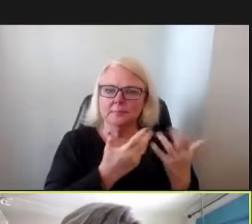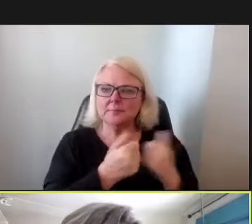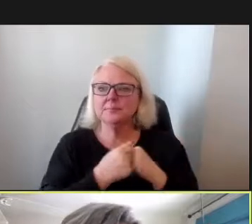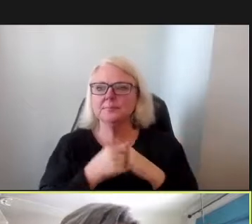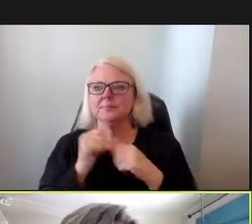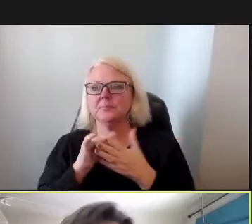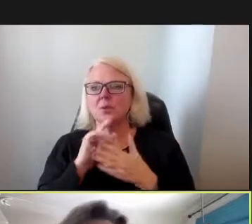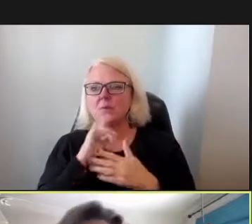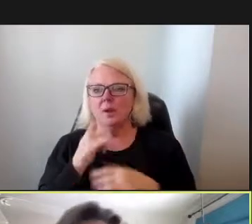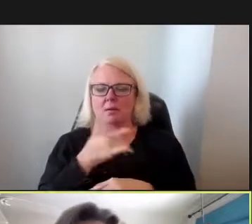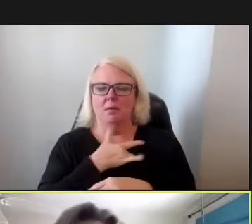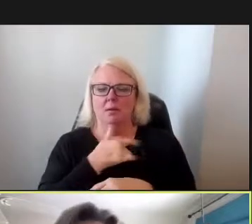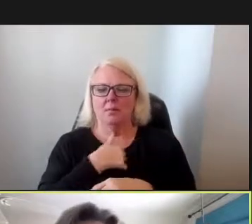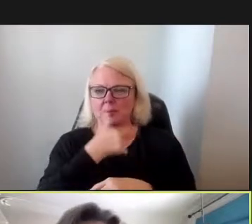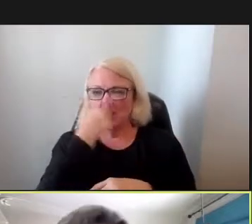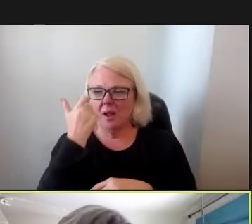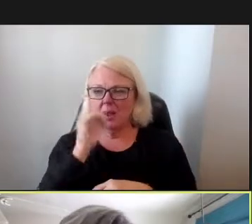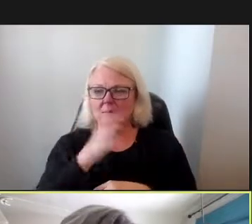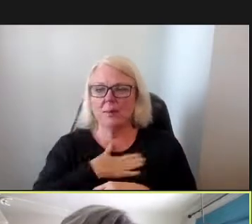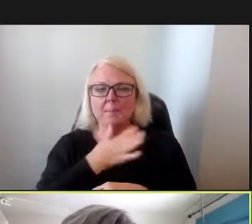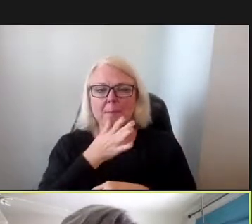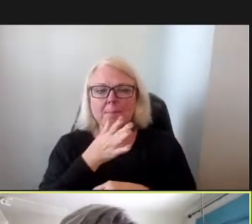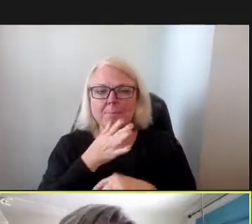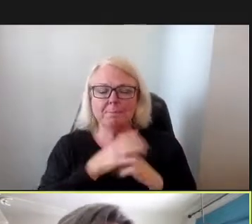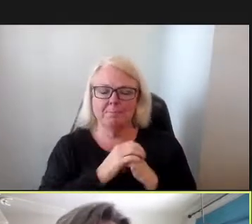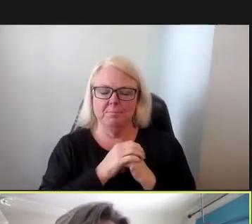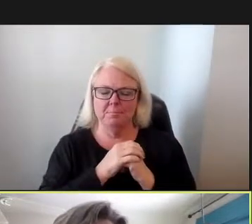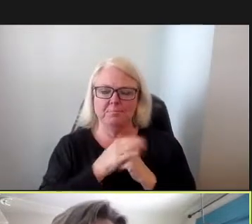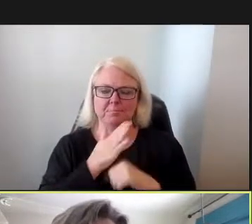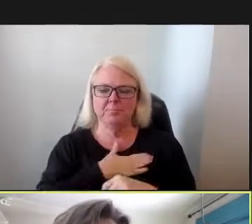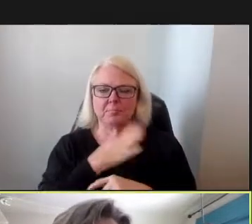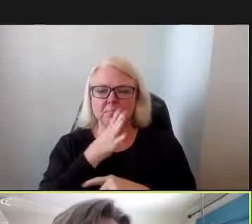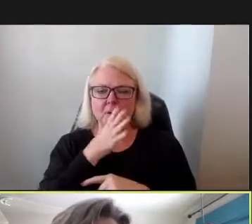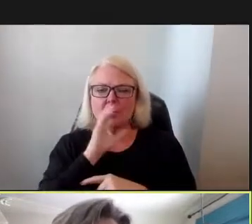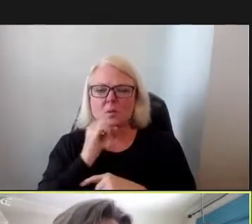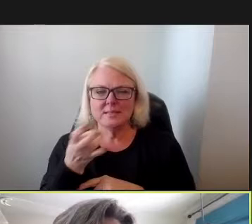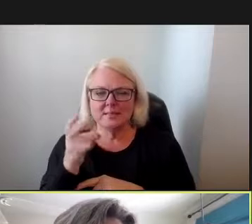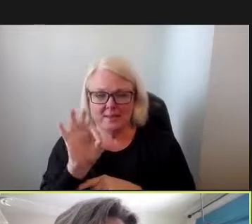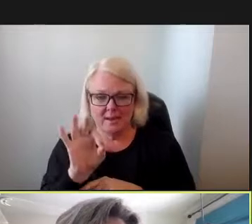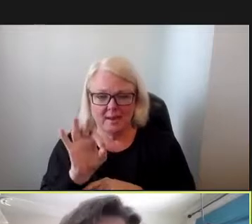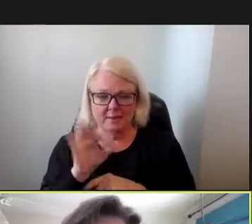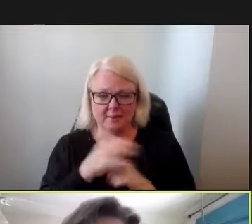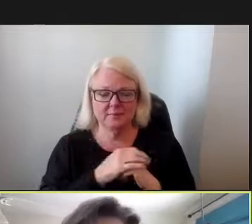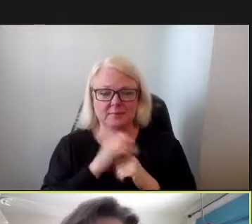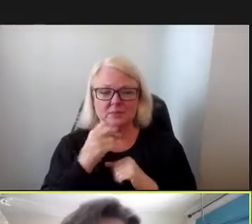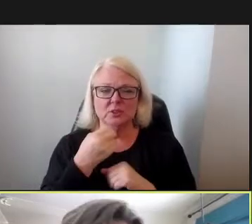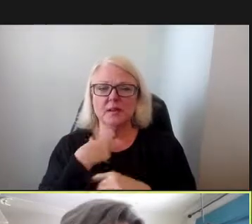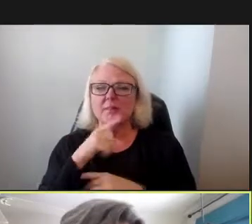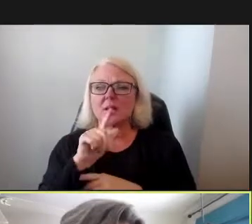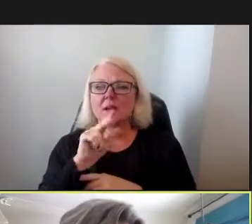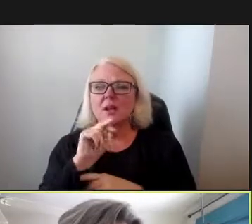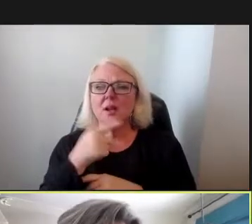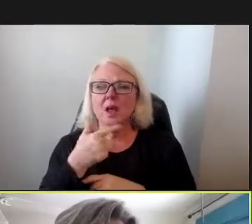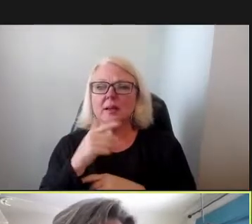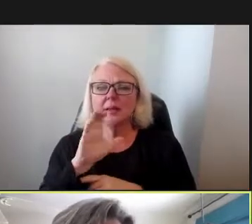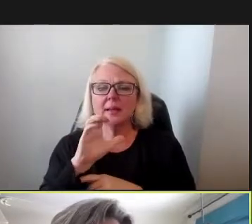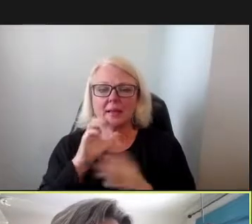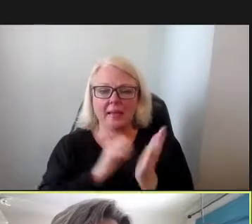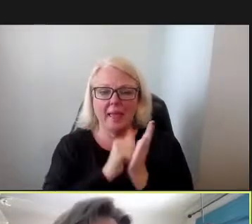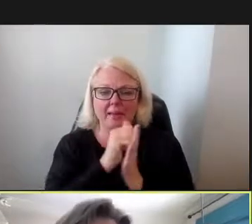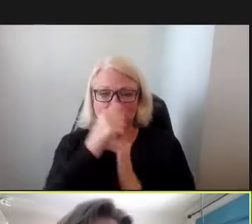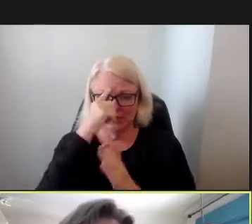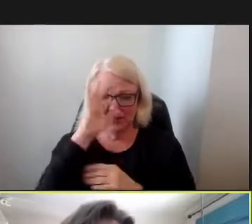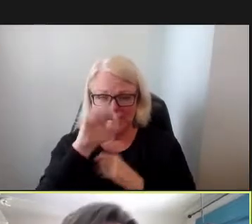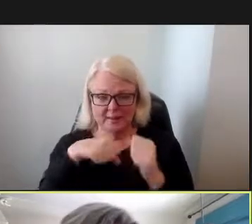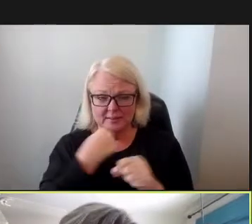getting me in the heart though, because of my mom. My mom is 79. She's had lung cancer for 9 years. She